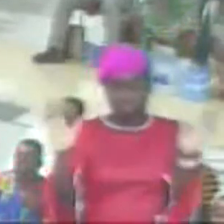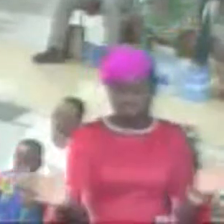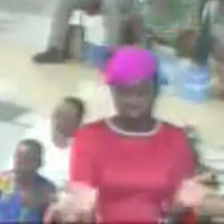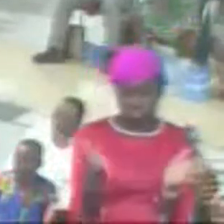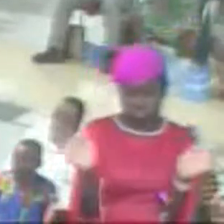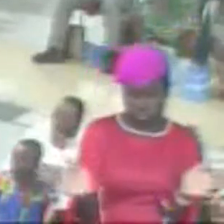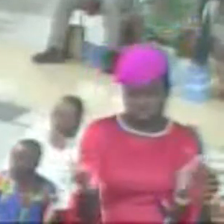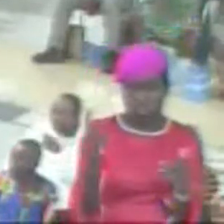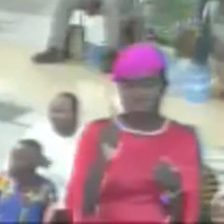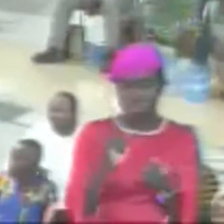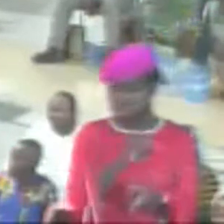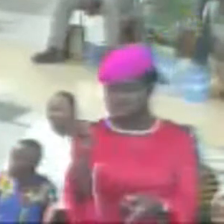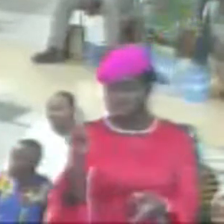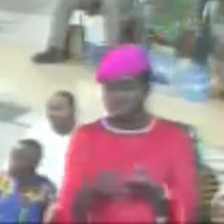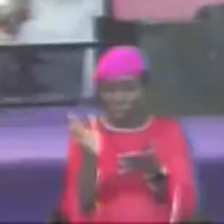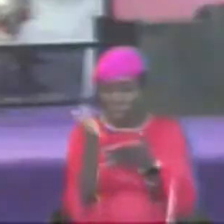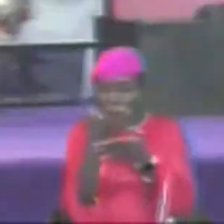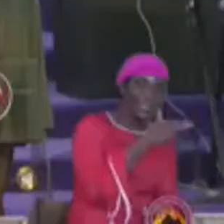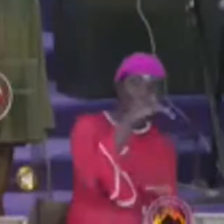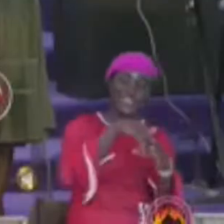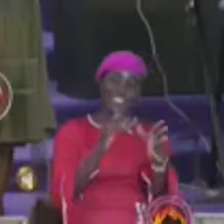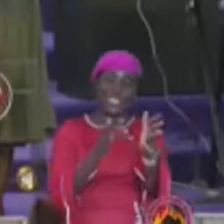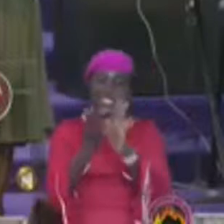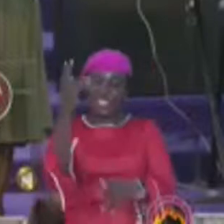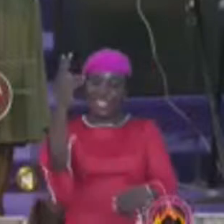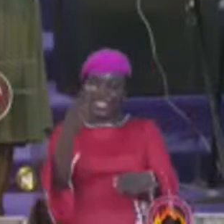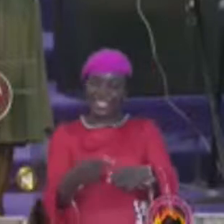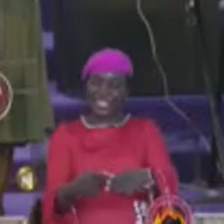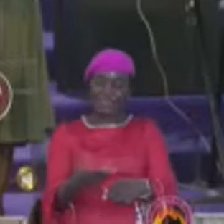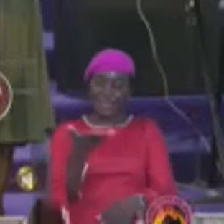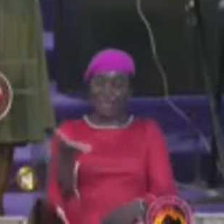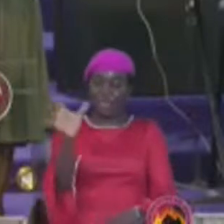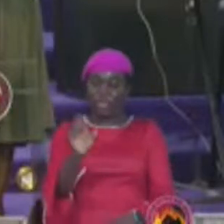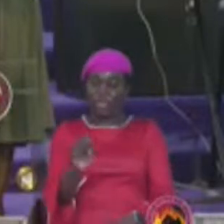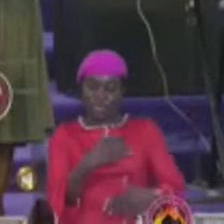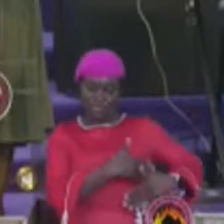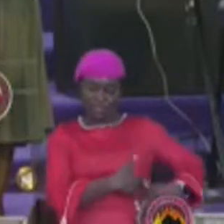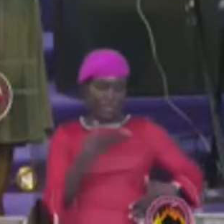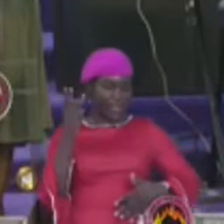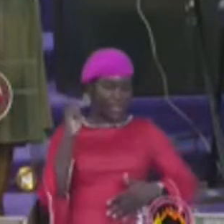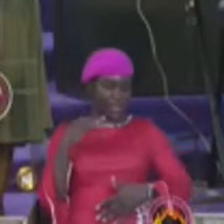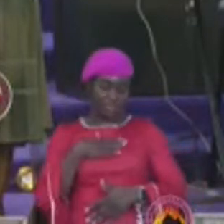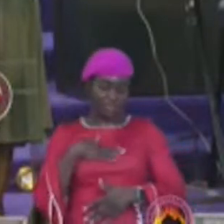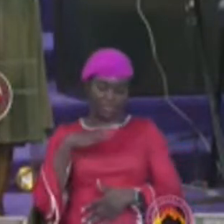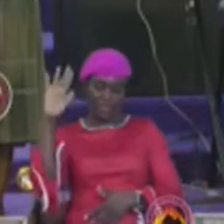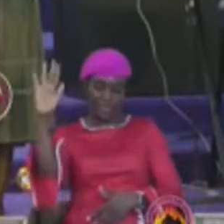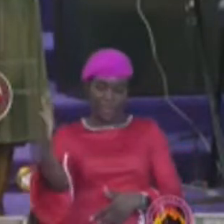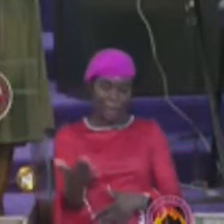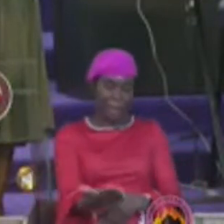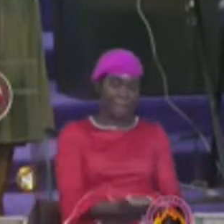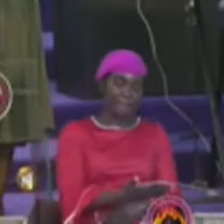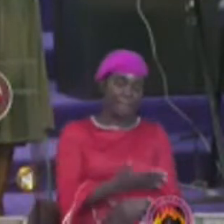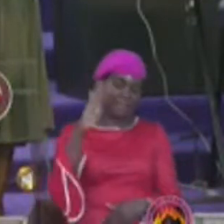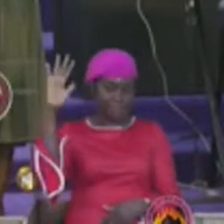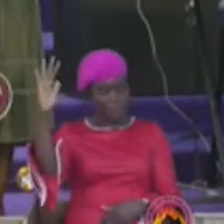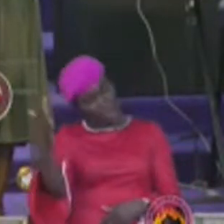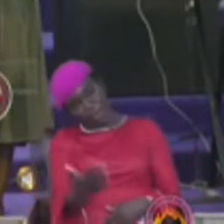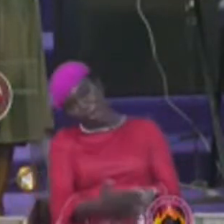the programs on all social media platforms. Please, those beside them, kindly welcome them to the house of their Father.